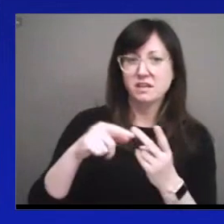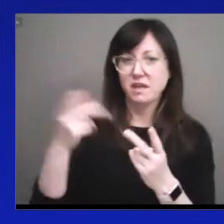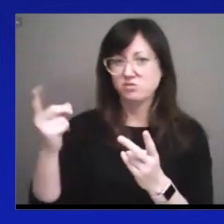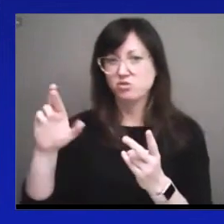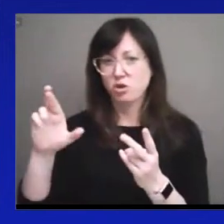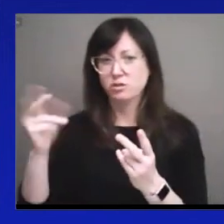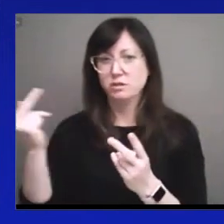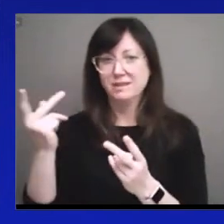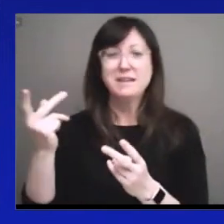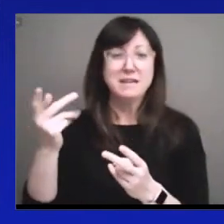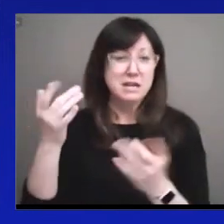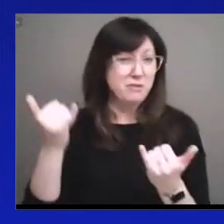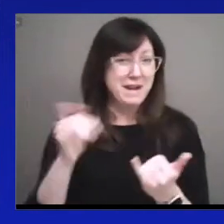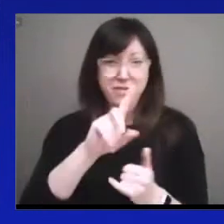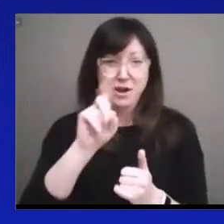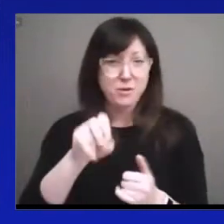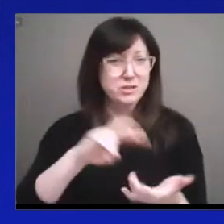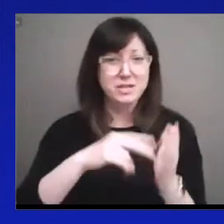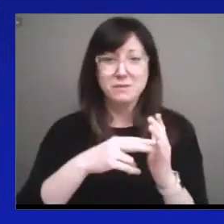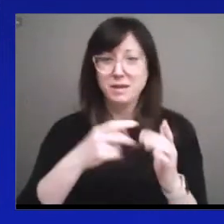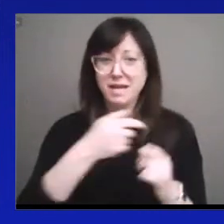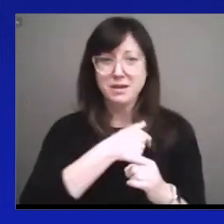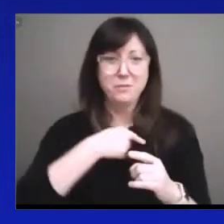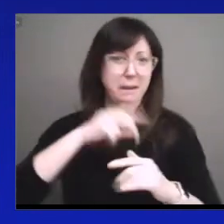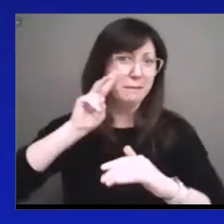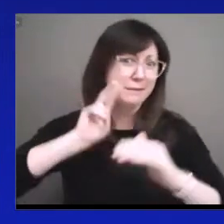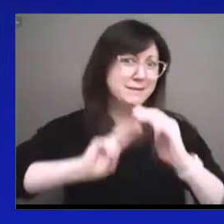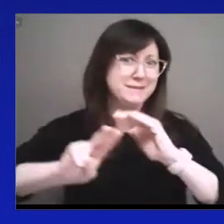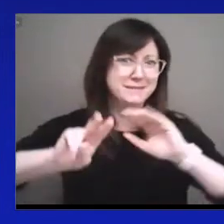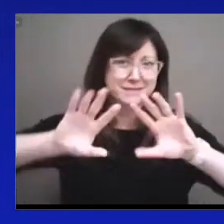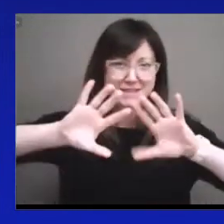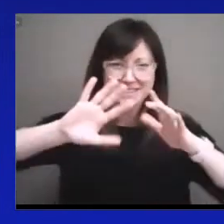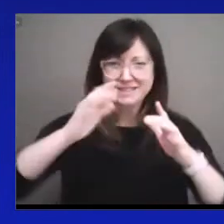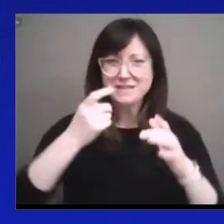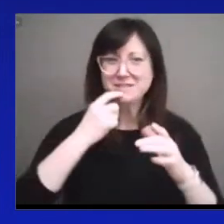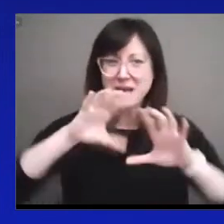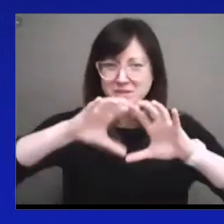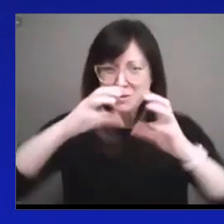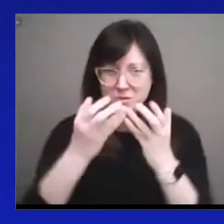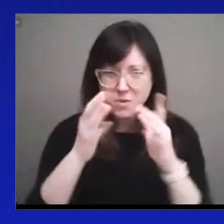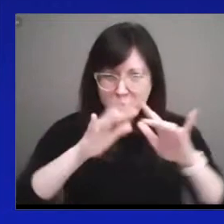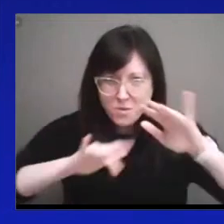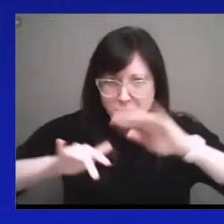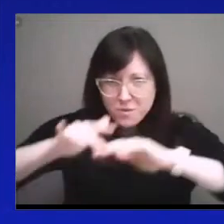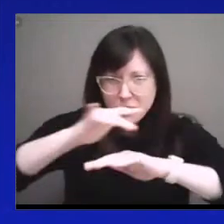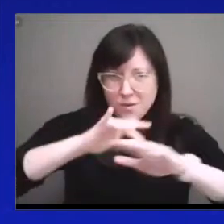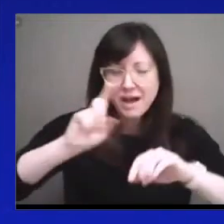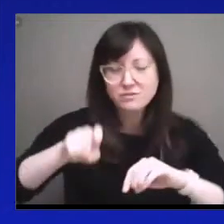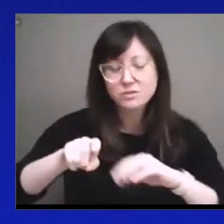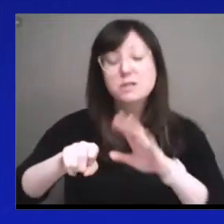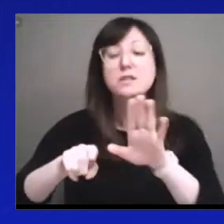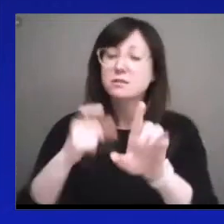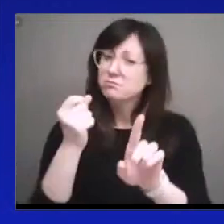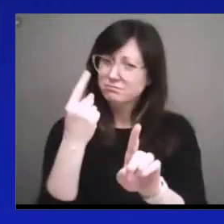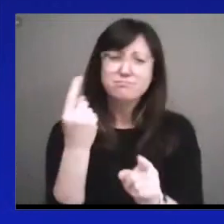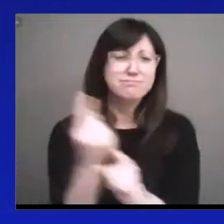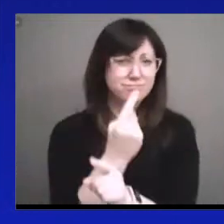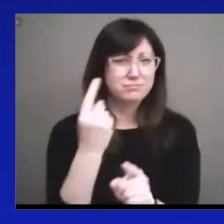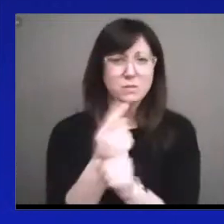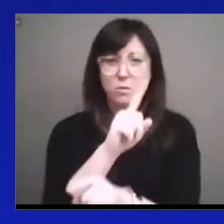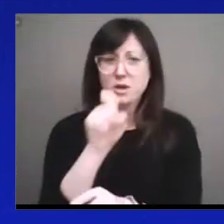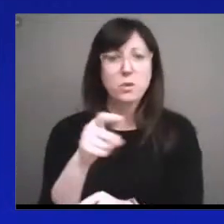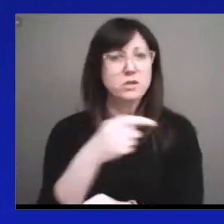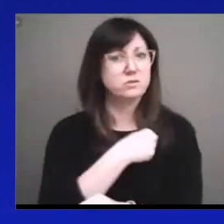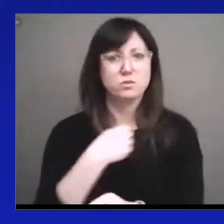into a crystal ball right now. Sure. I think, Elizabeth, it's a very appropriate question, and I know we all want to get